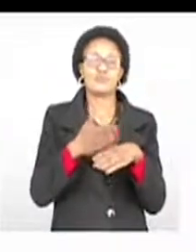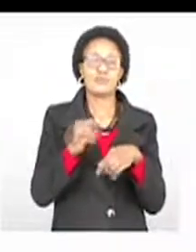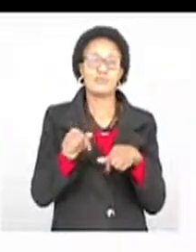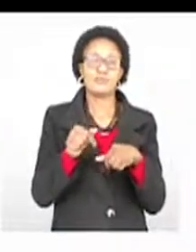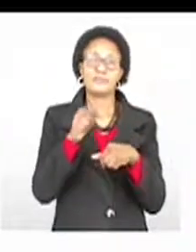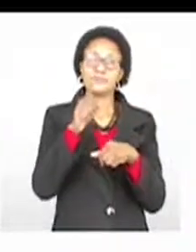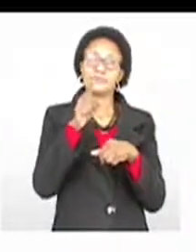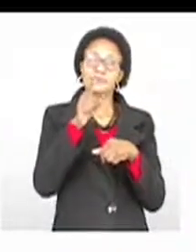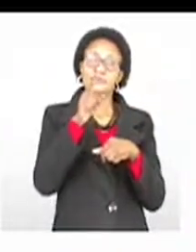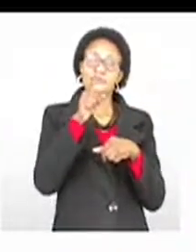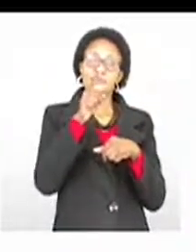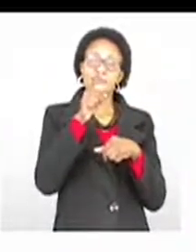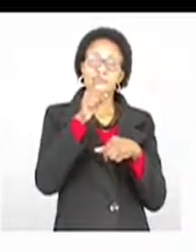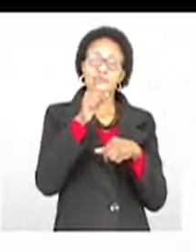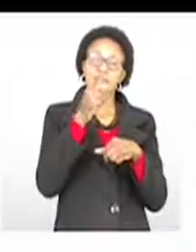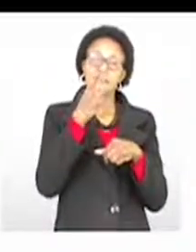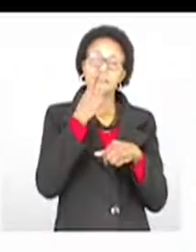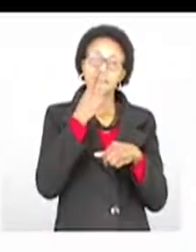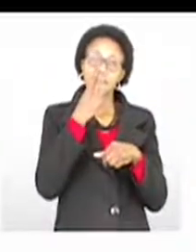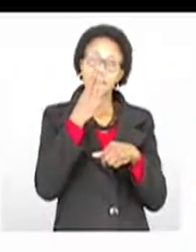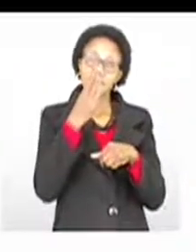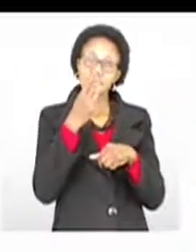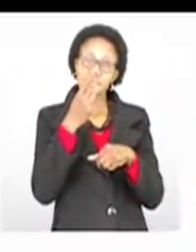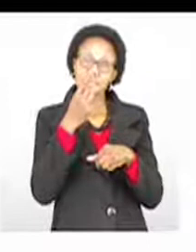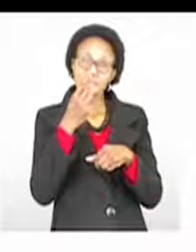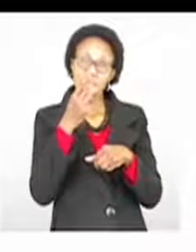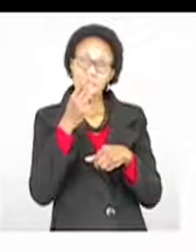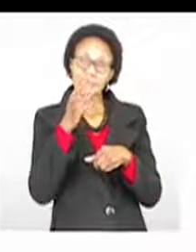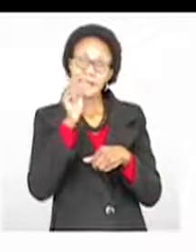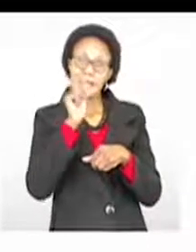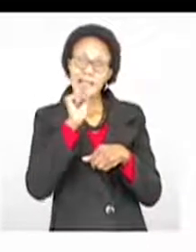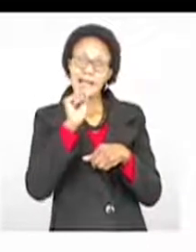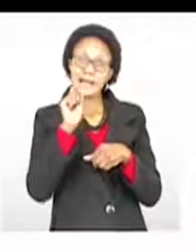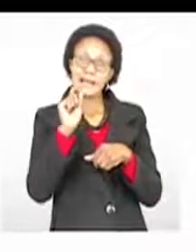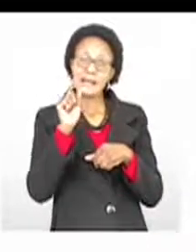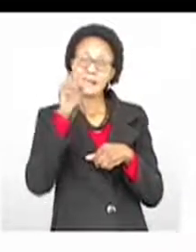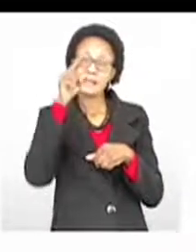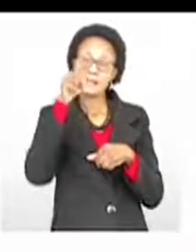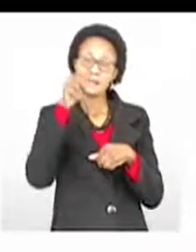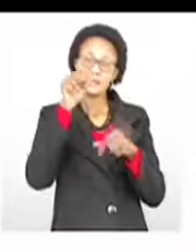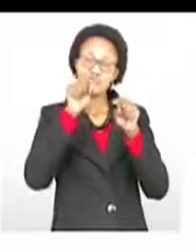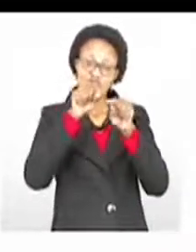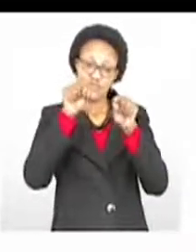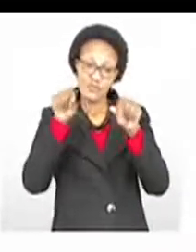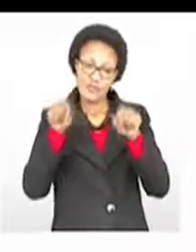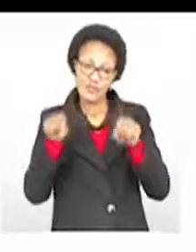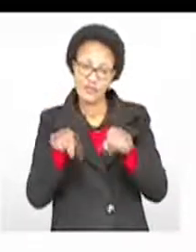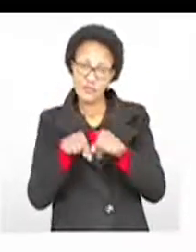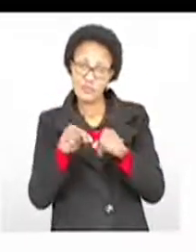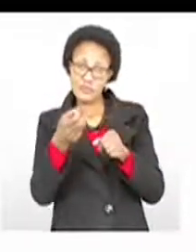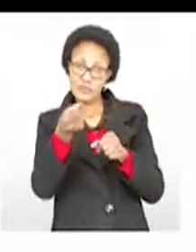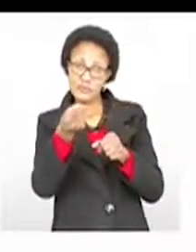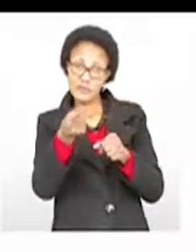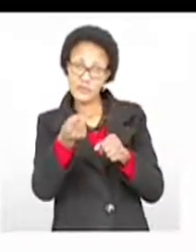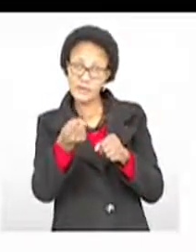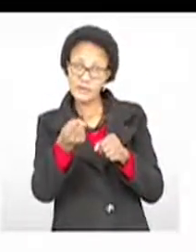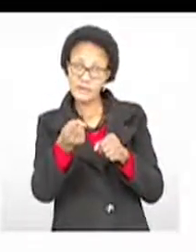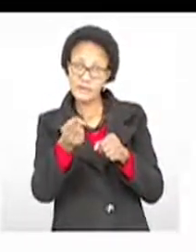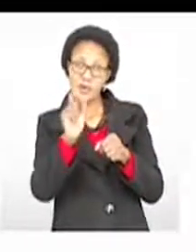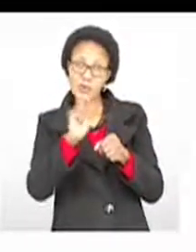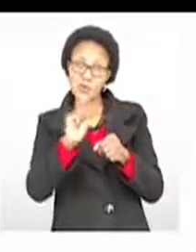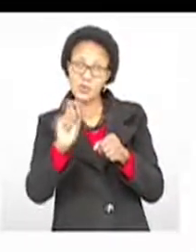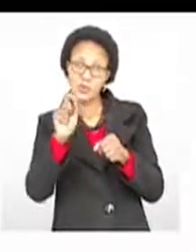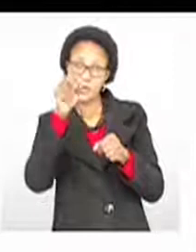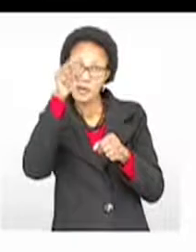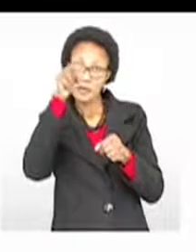I would like you to please write the letter U in the blocks provided. The letter U you're going to